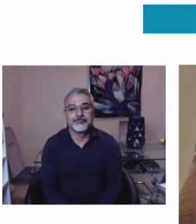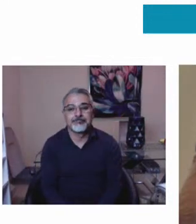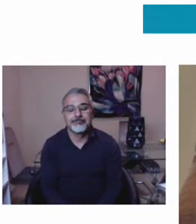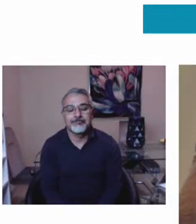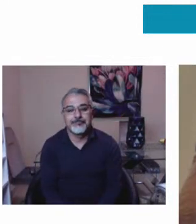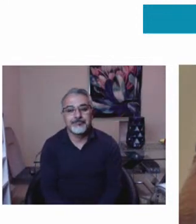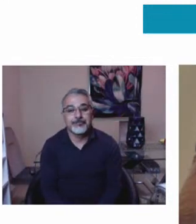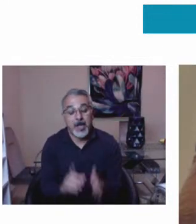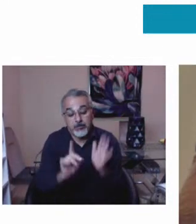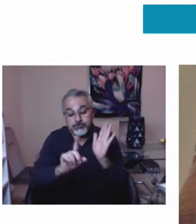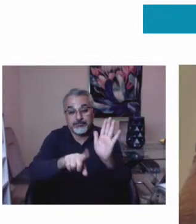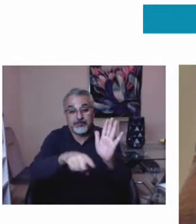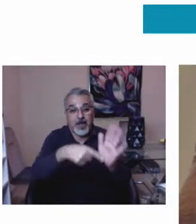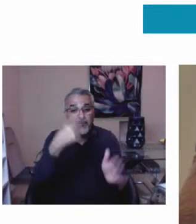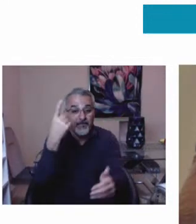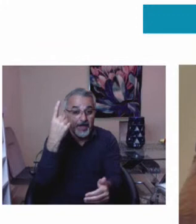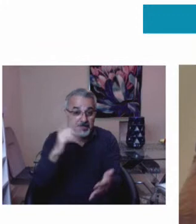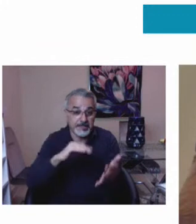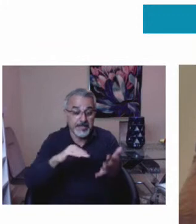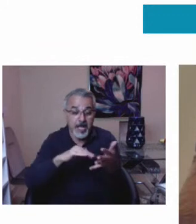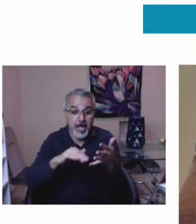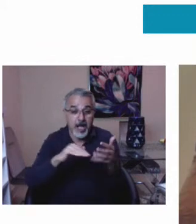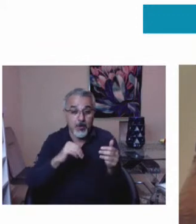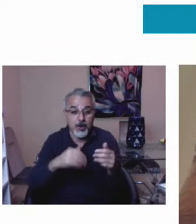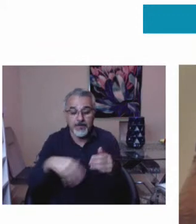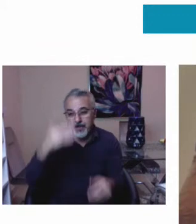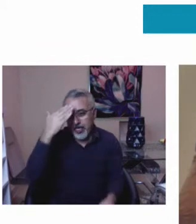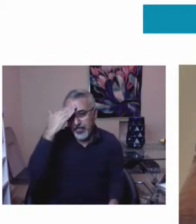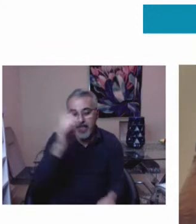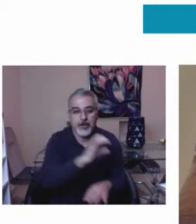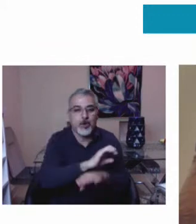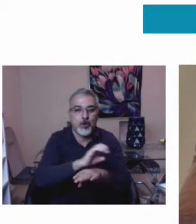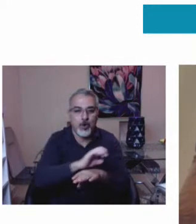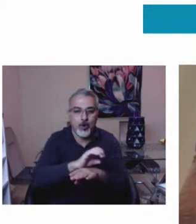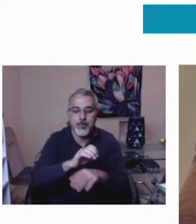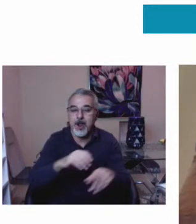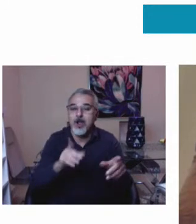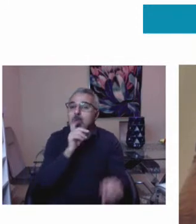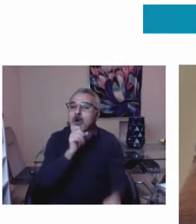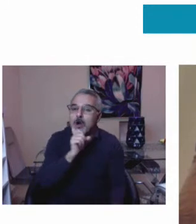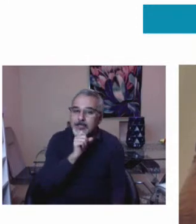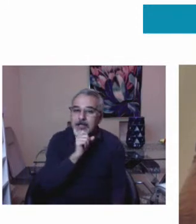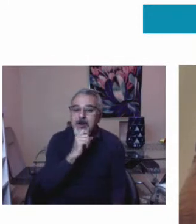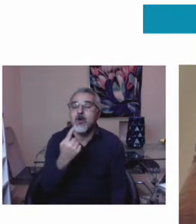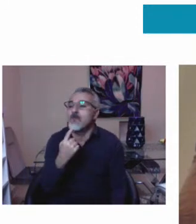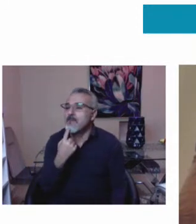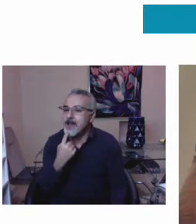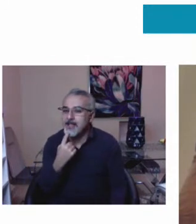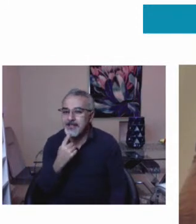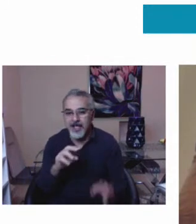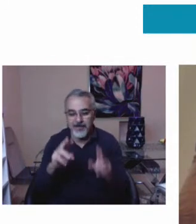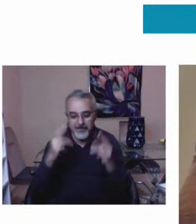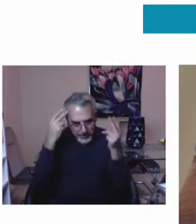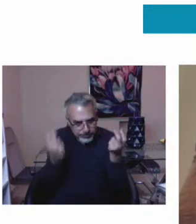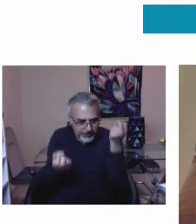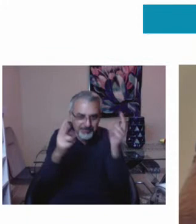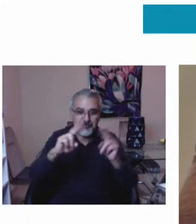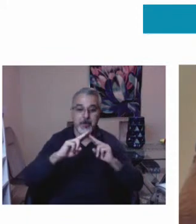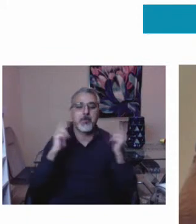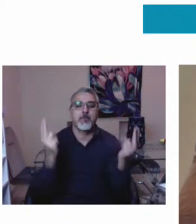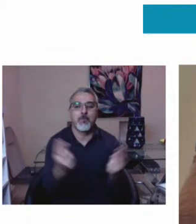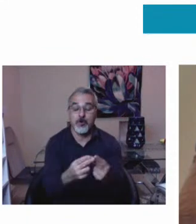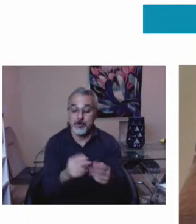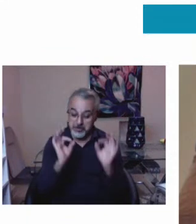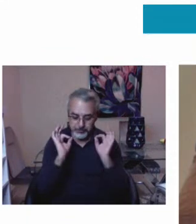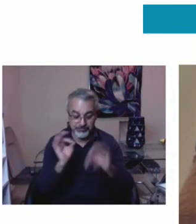Colombia, Finland, and Qatar for organizing this timely initiative. Grateful to the Dominican Republic as